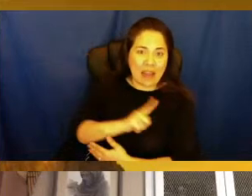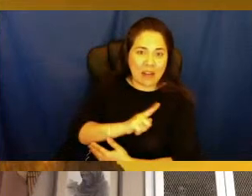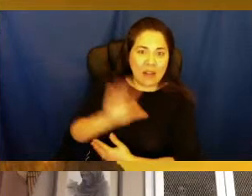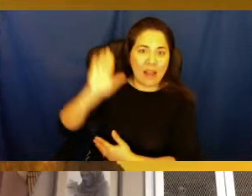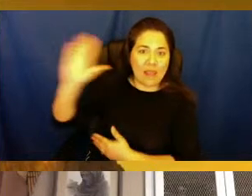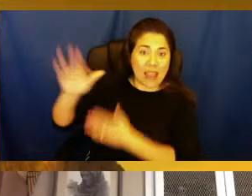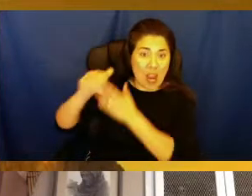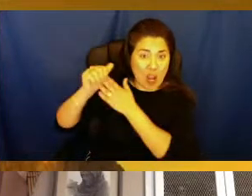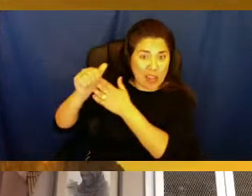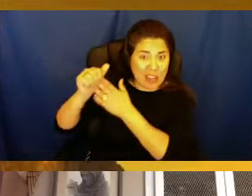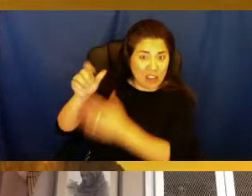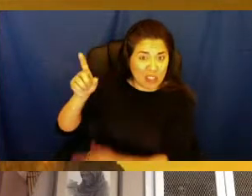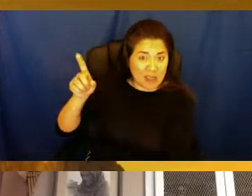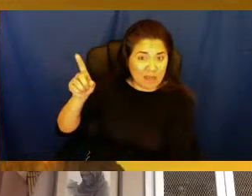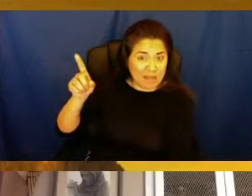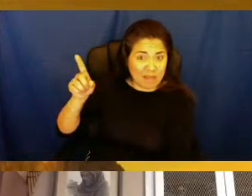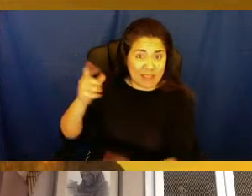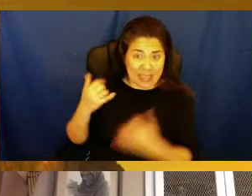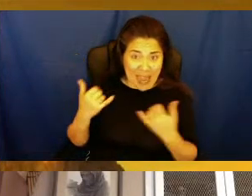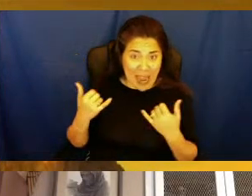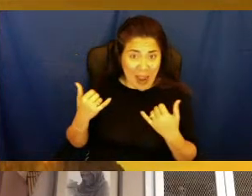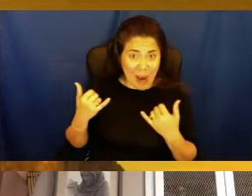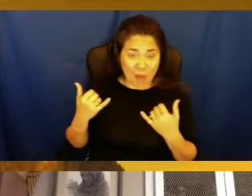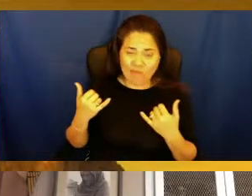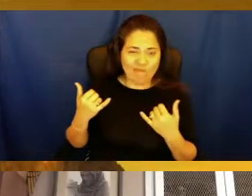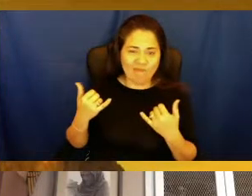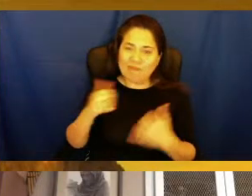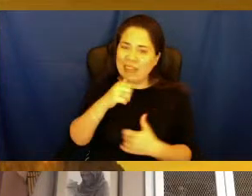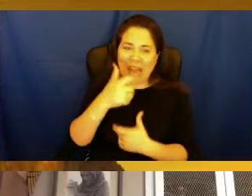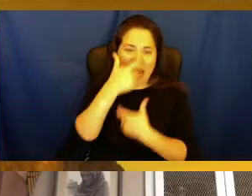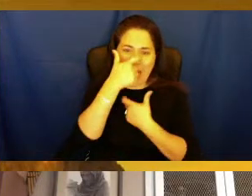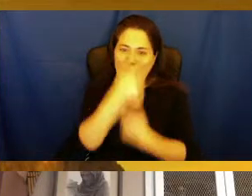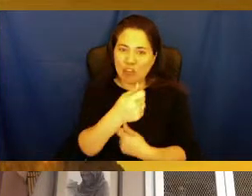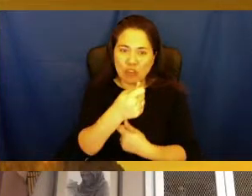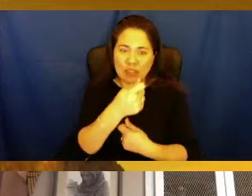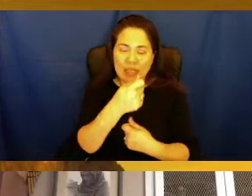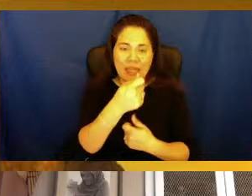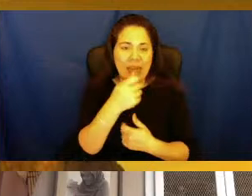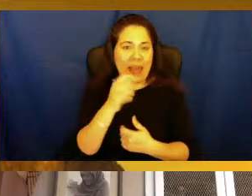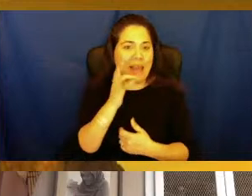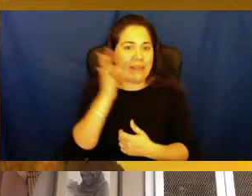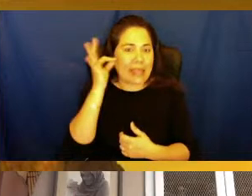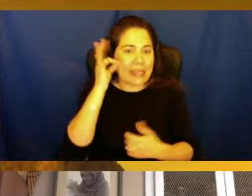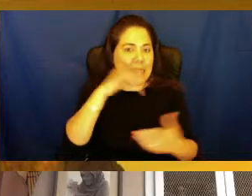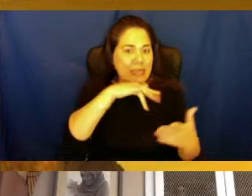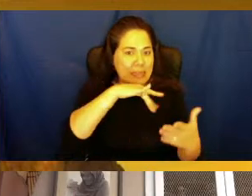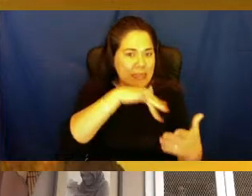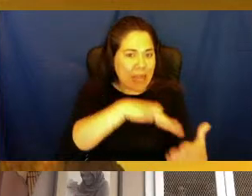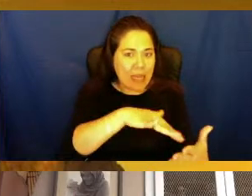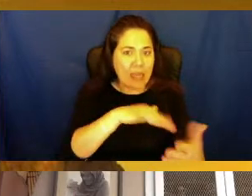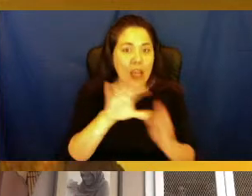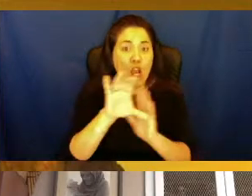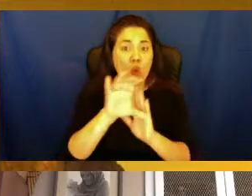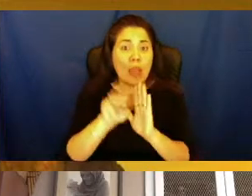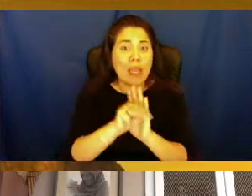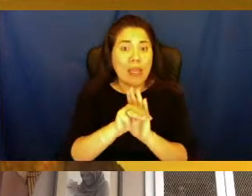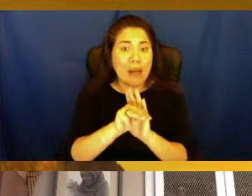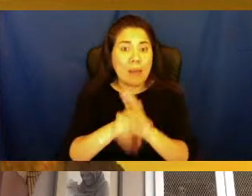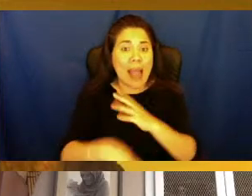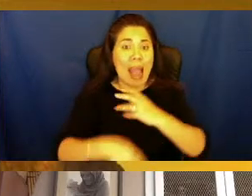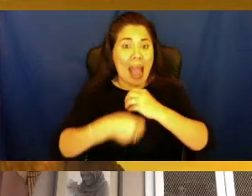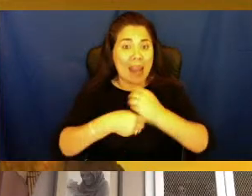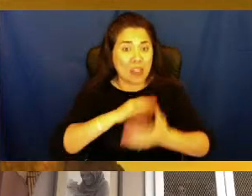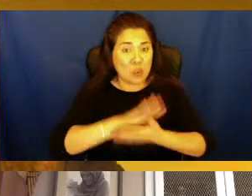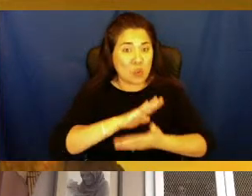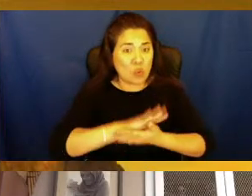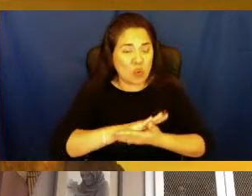right now is not interested in ethnic studies focused curriculum in the school. So we have